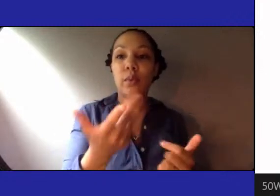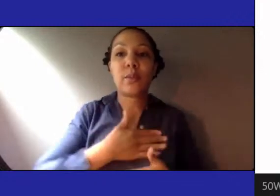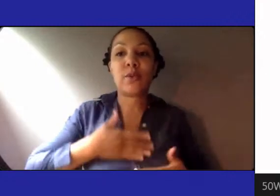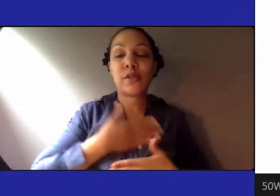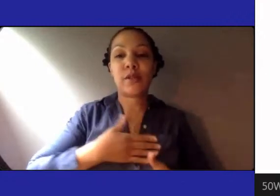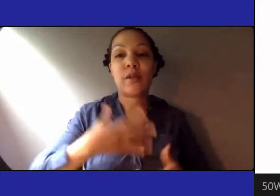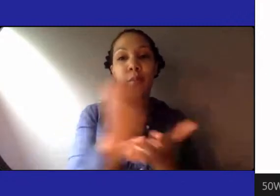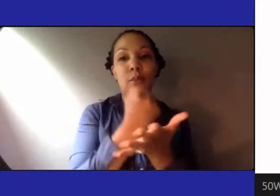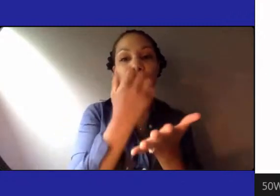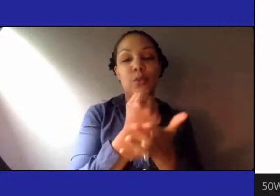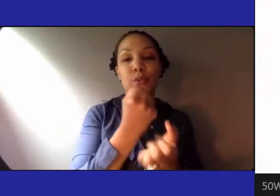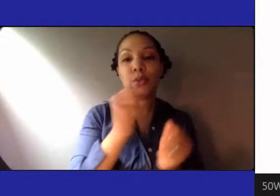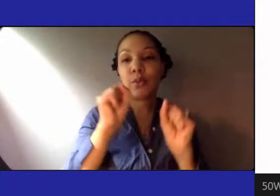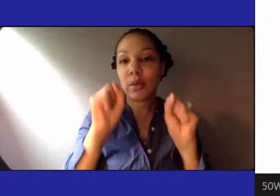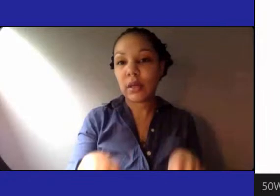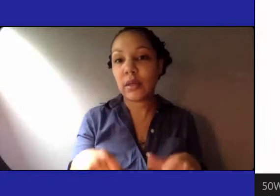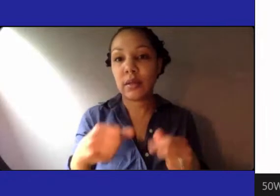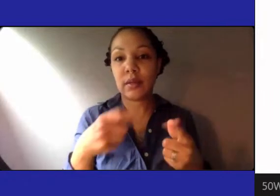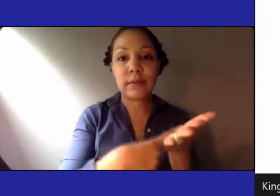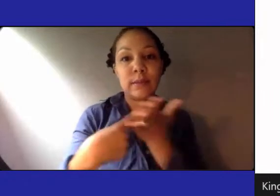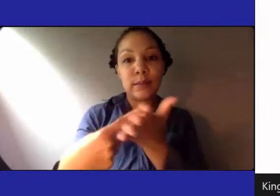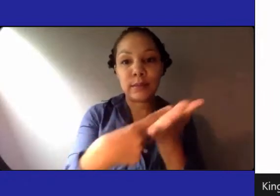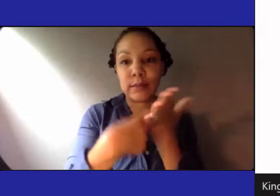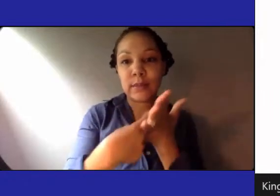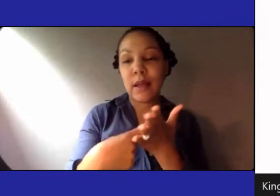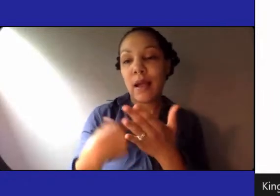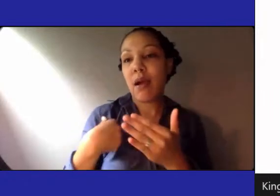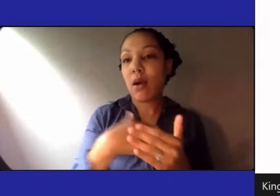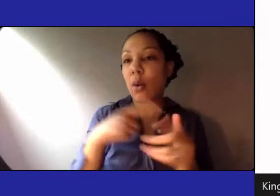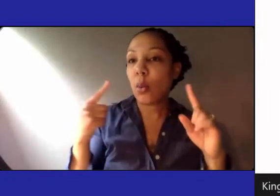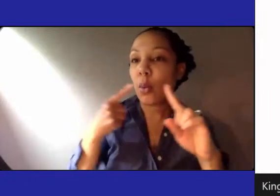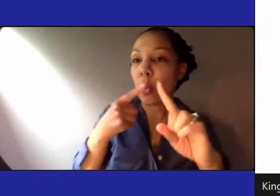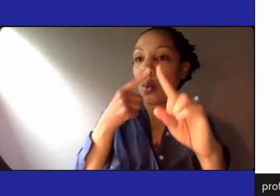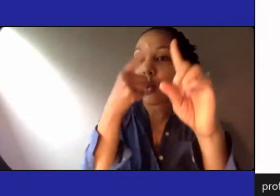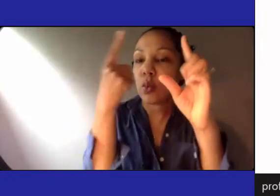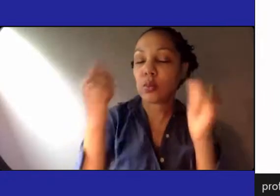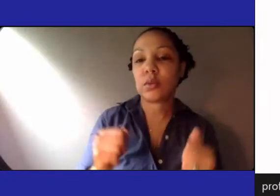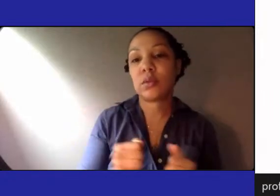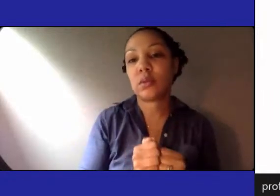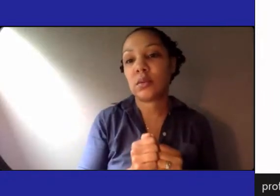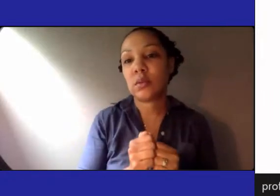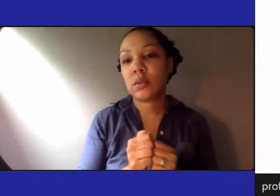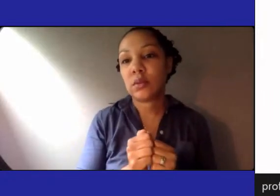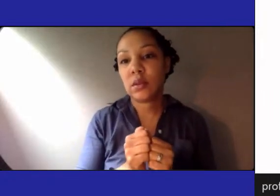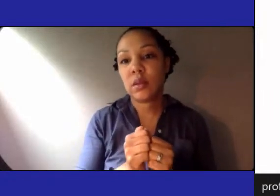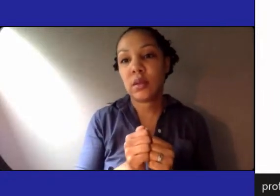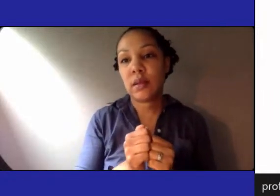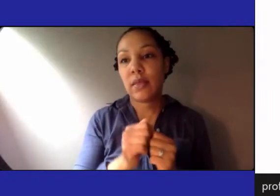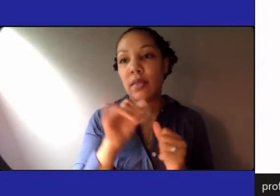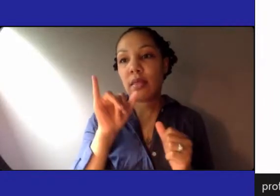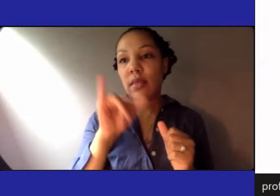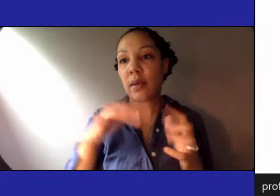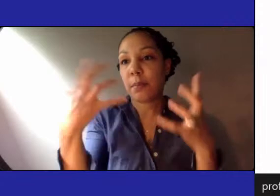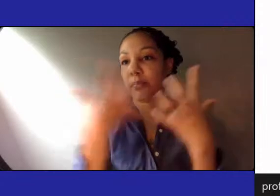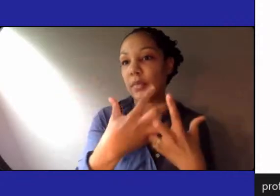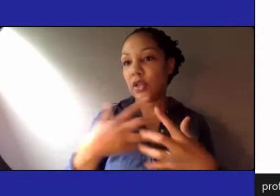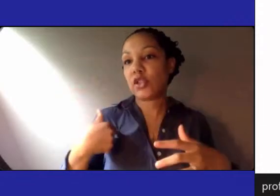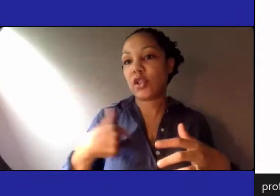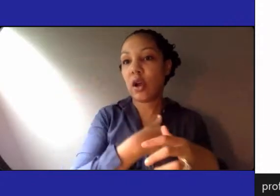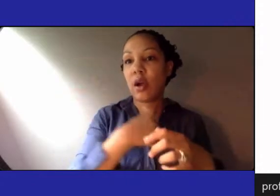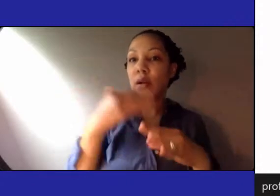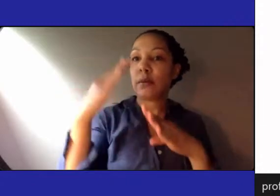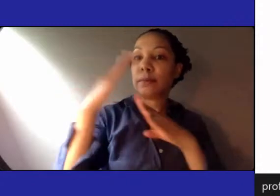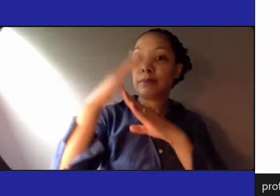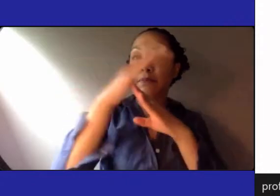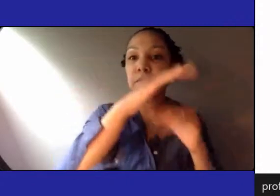medical and professional affairs that align with our strategic pillars of outcomes and